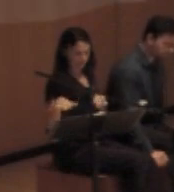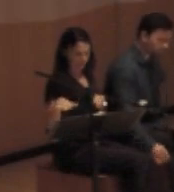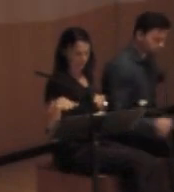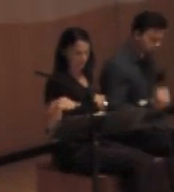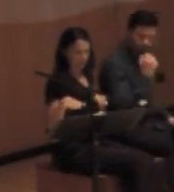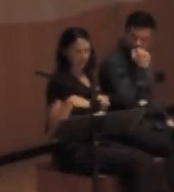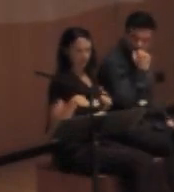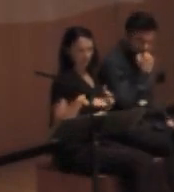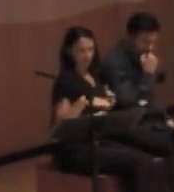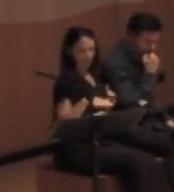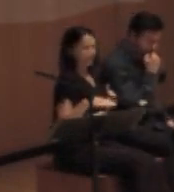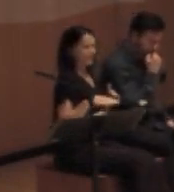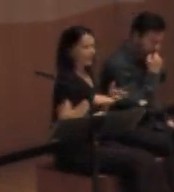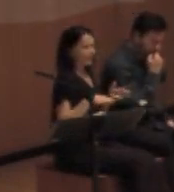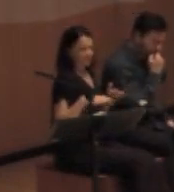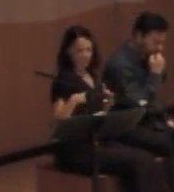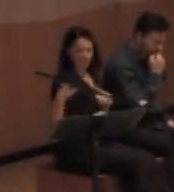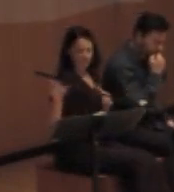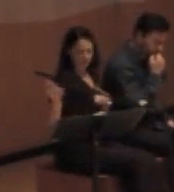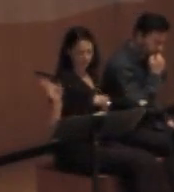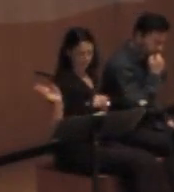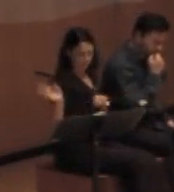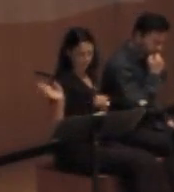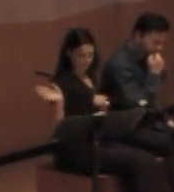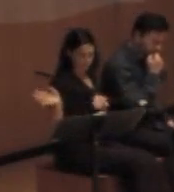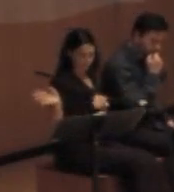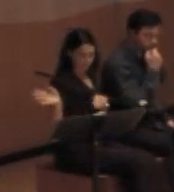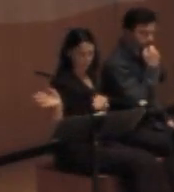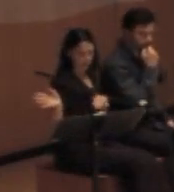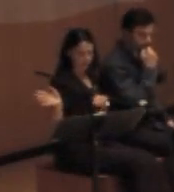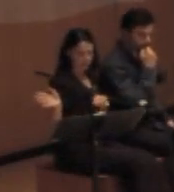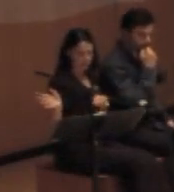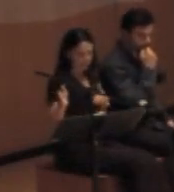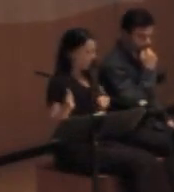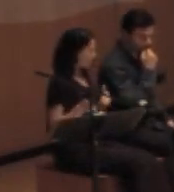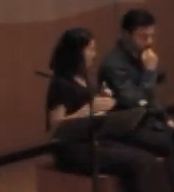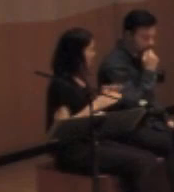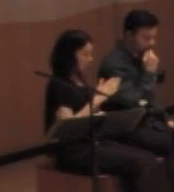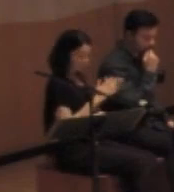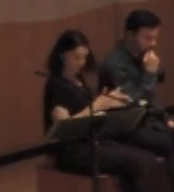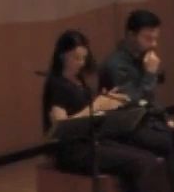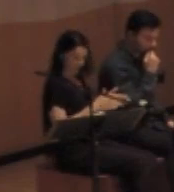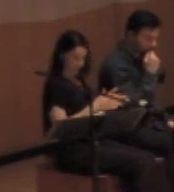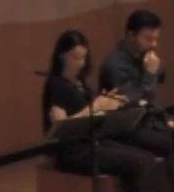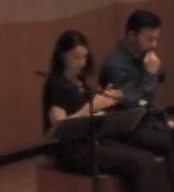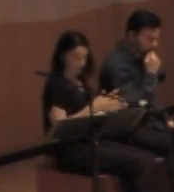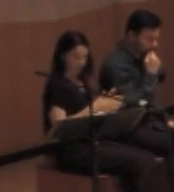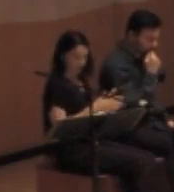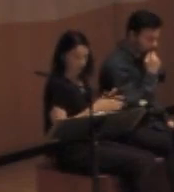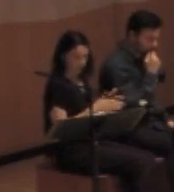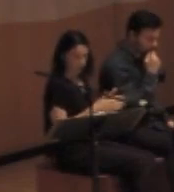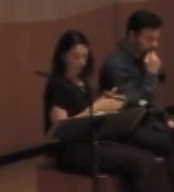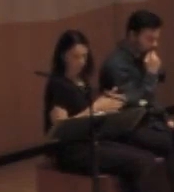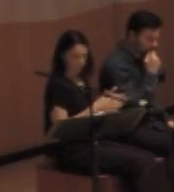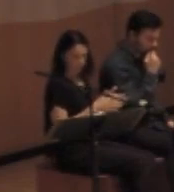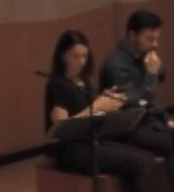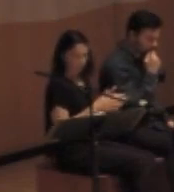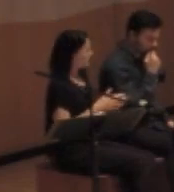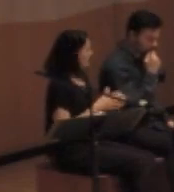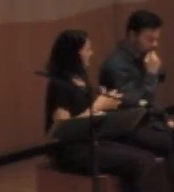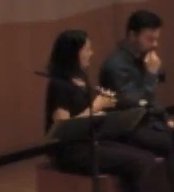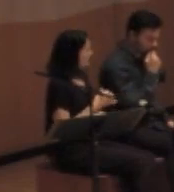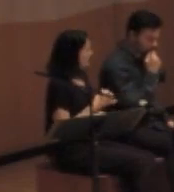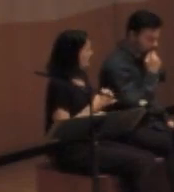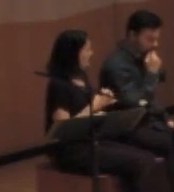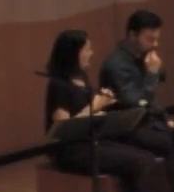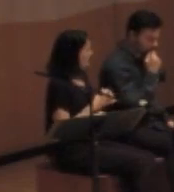go to the right and and then take a a the first right down to the water there's a boat house a dock he